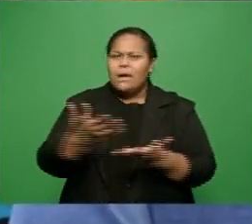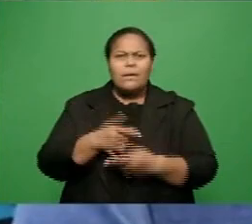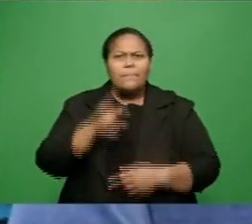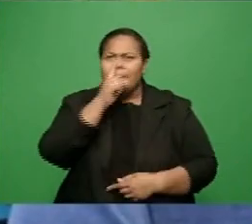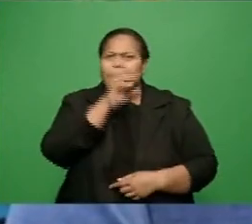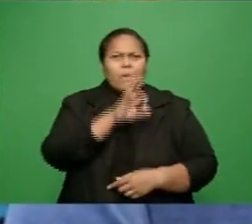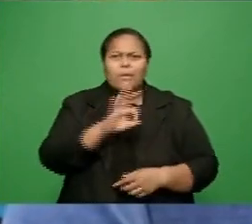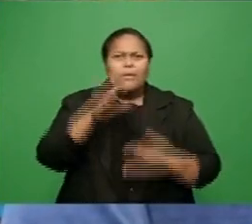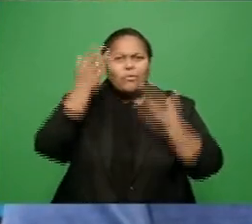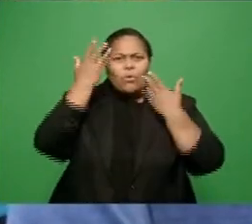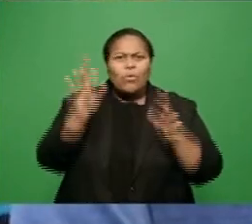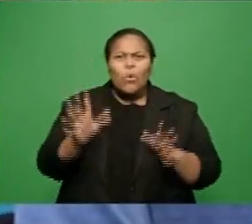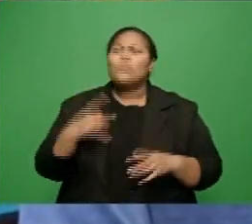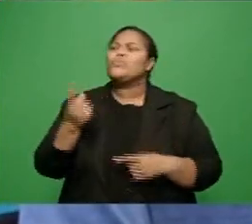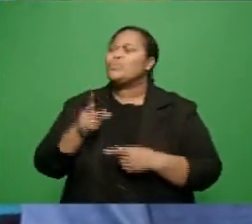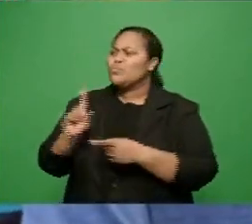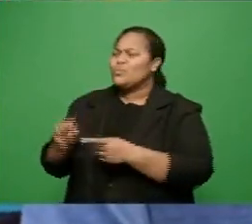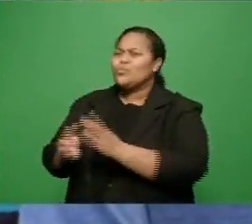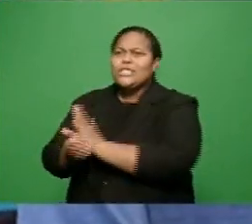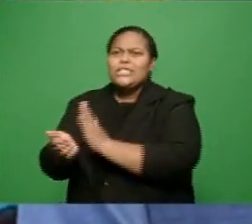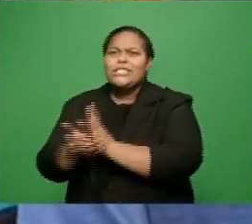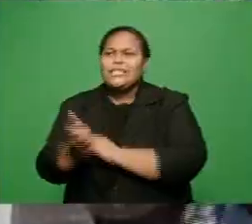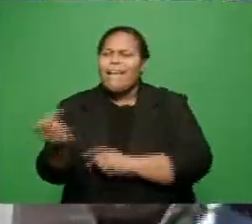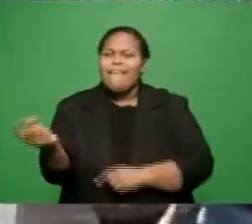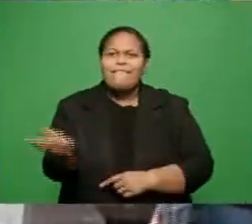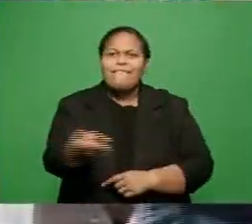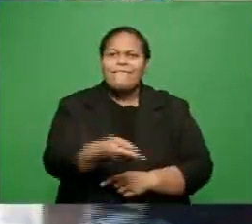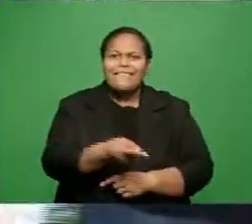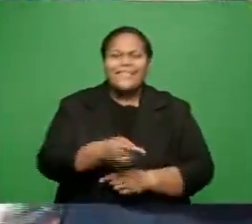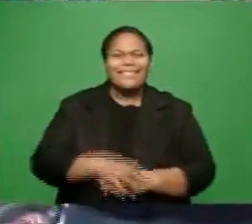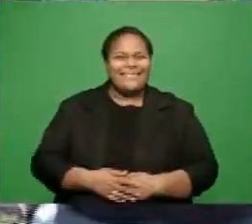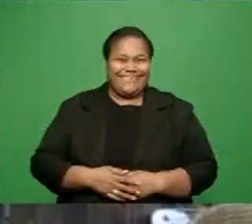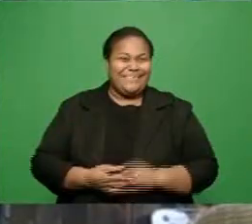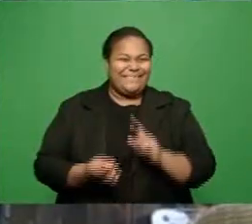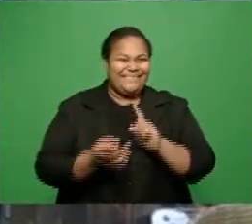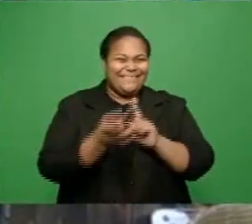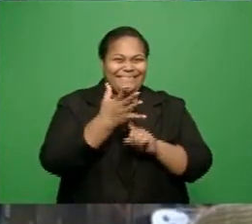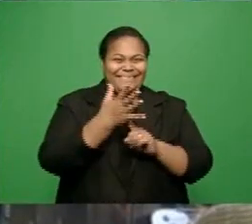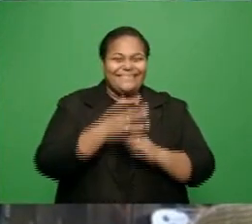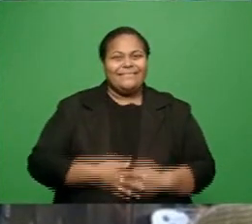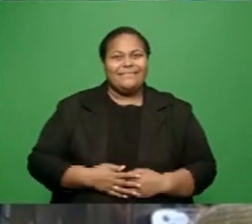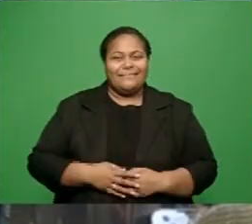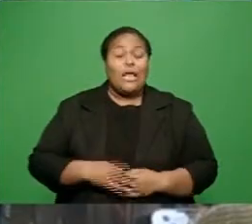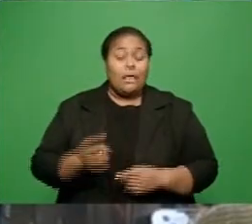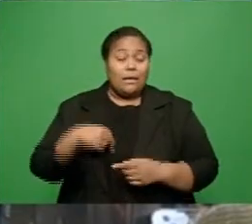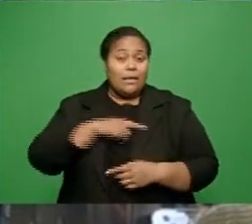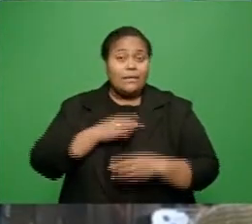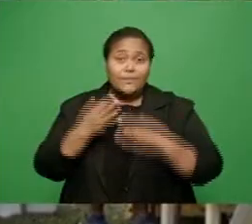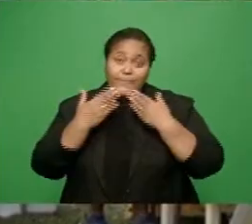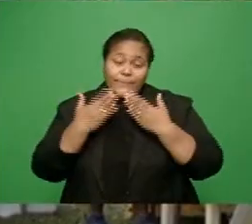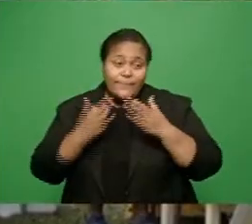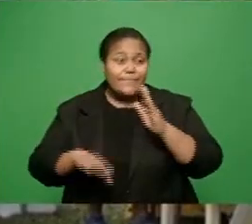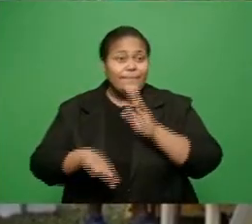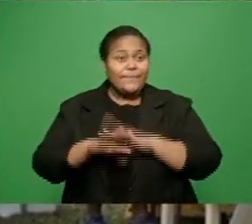of who's doing what or who's selling something. Quite unique, and we're thankful that we've put this market day